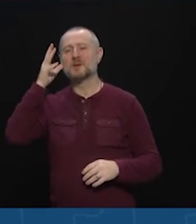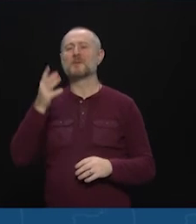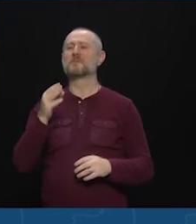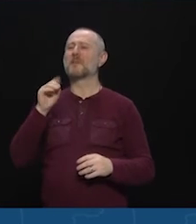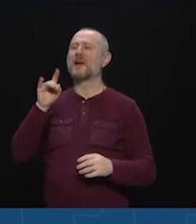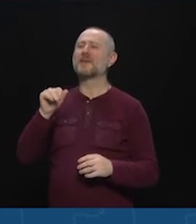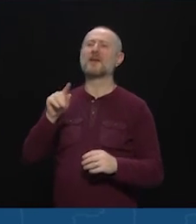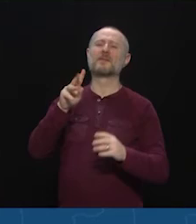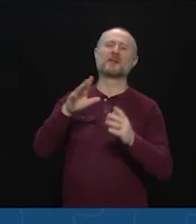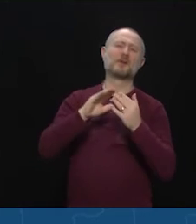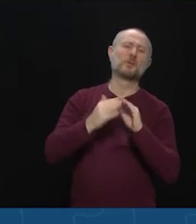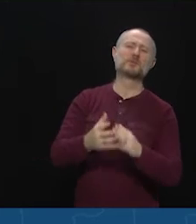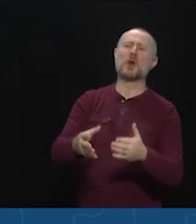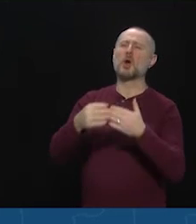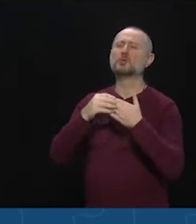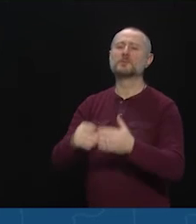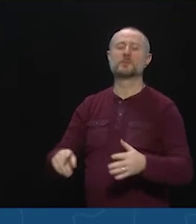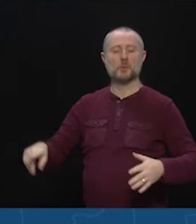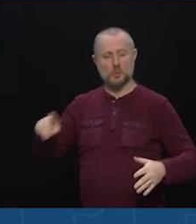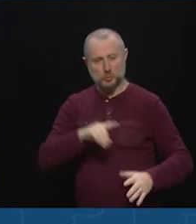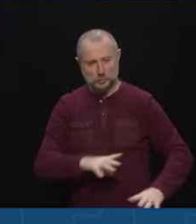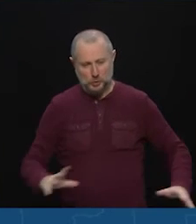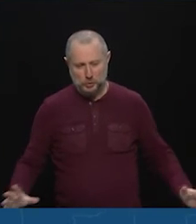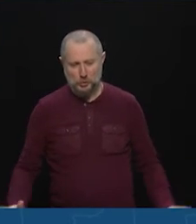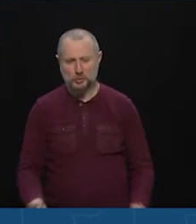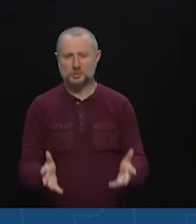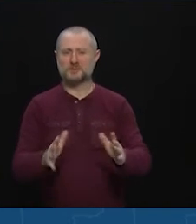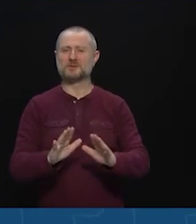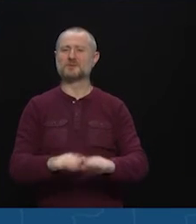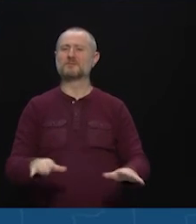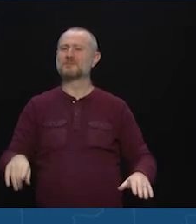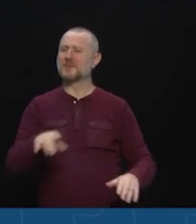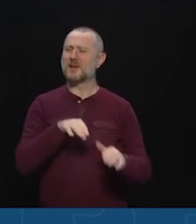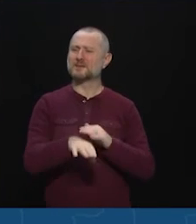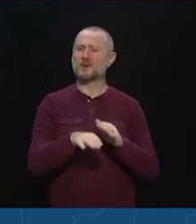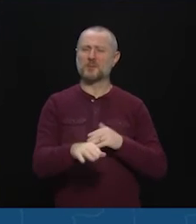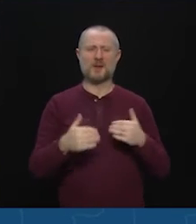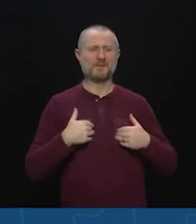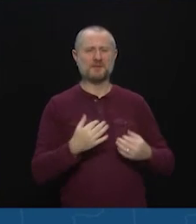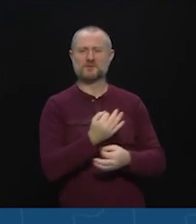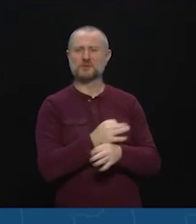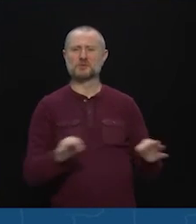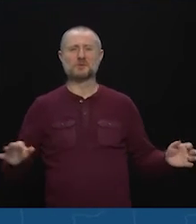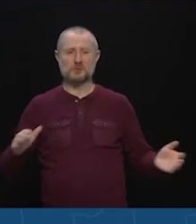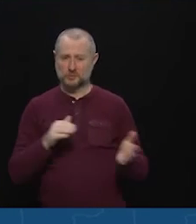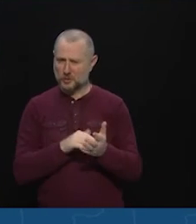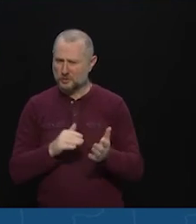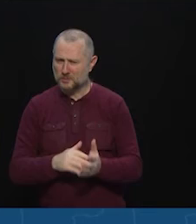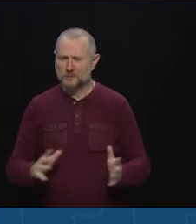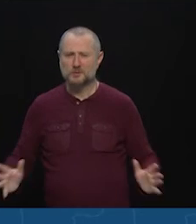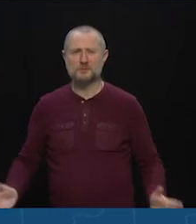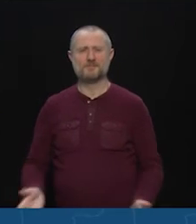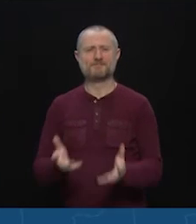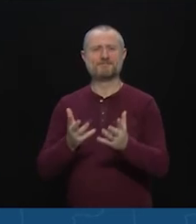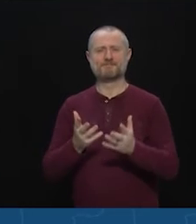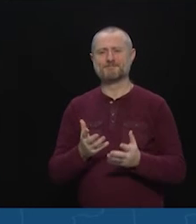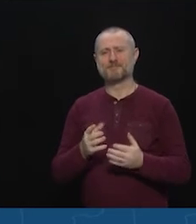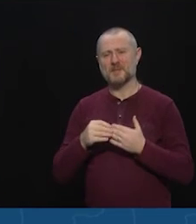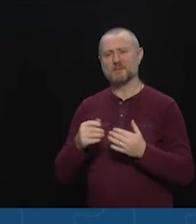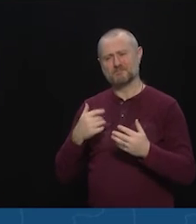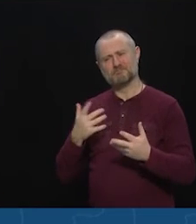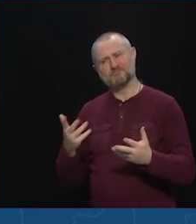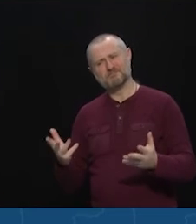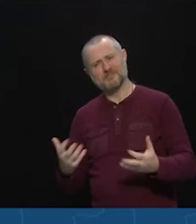can do everything we can and create accessibility. It's free. Doctors endorse this, and it keeps families healthy. So again, boosters, get